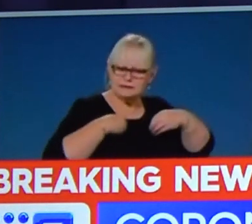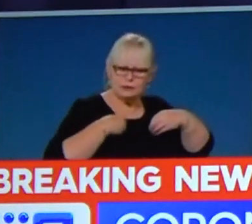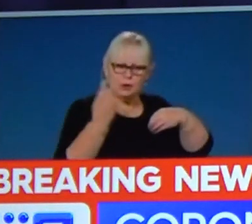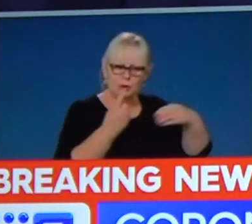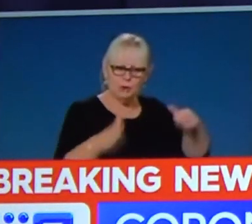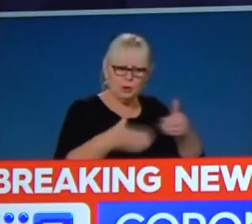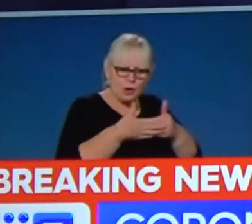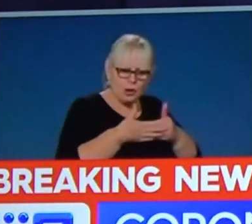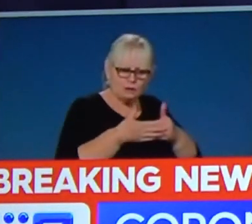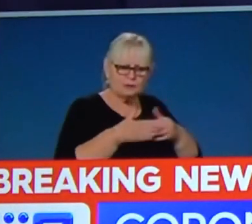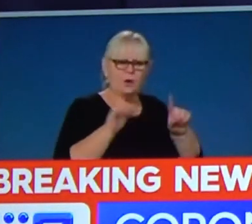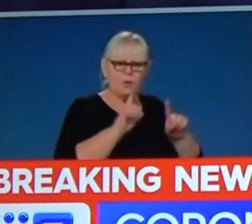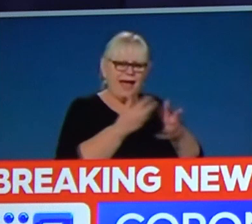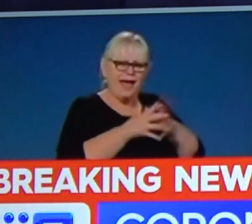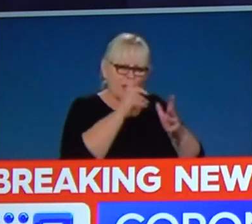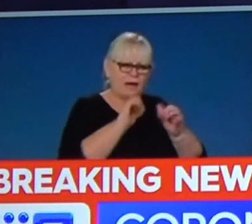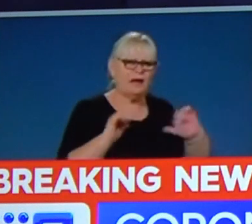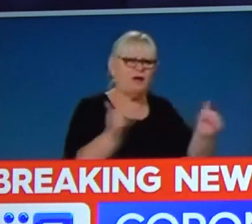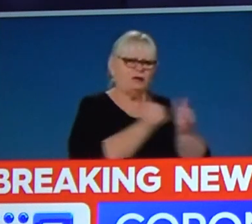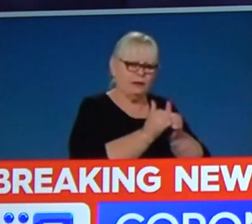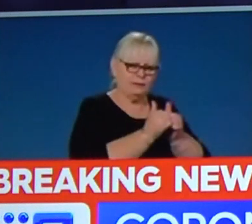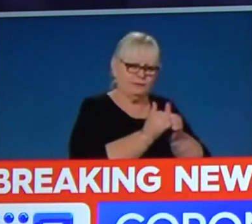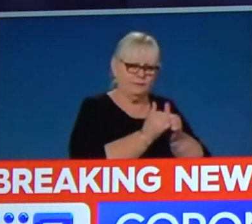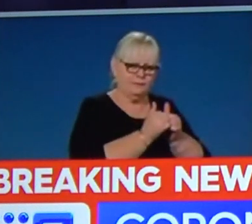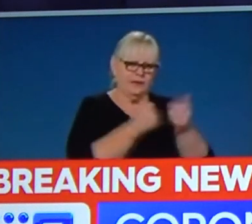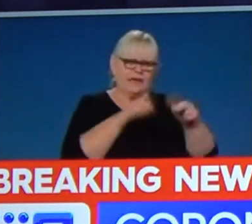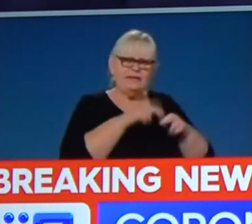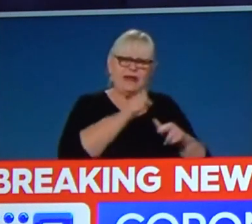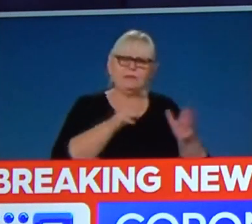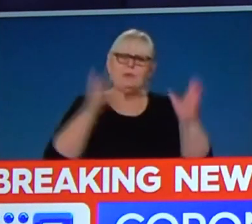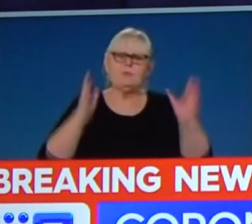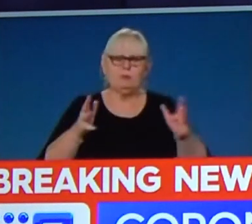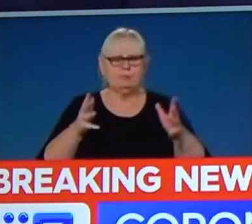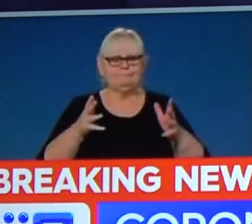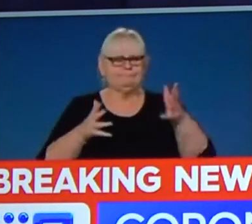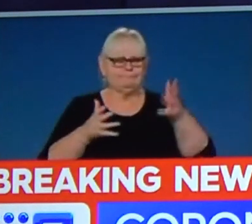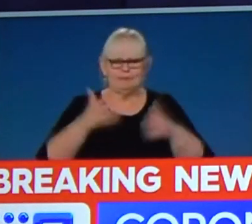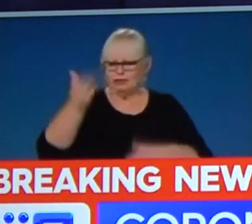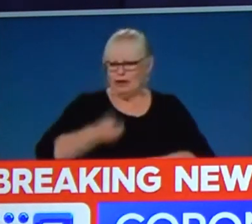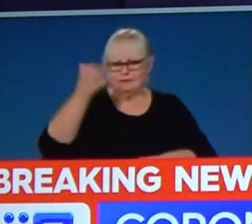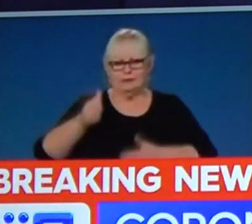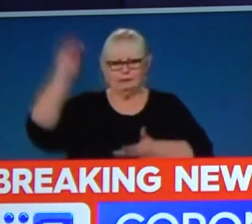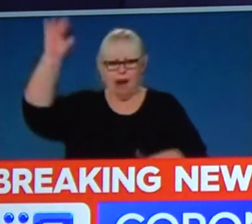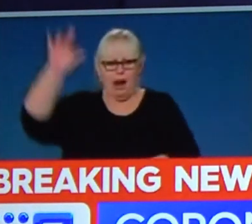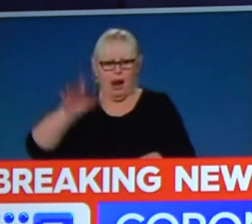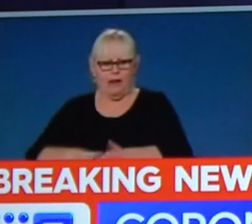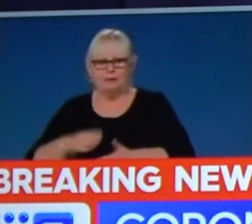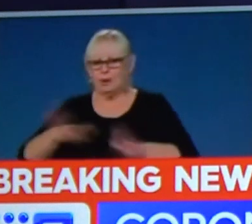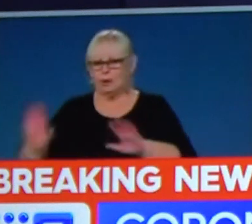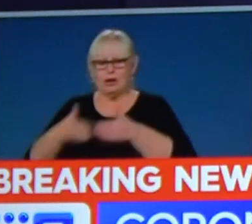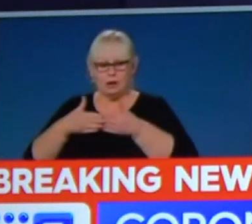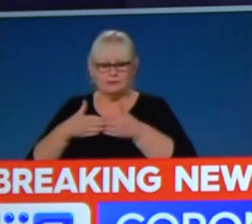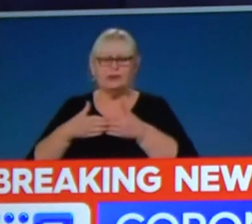closed, businesses that may have had a significant reduction in their revenues, and we need landlords